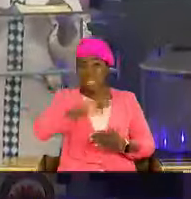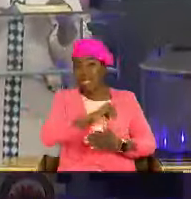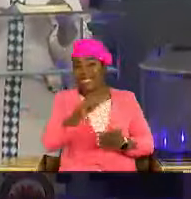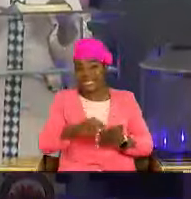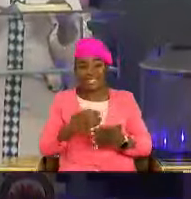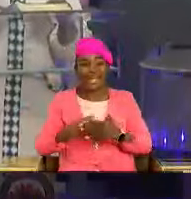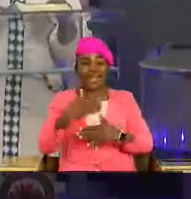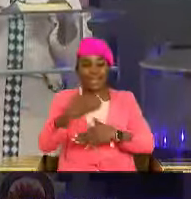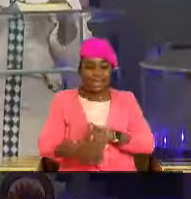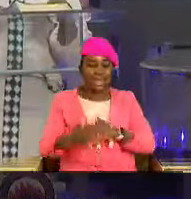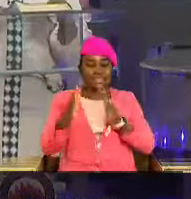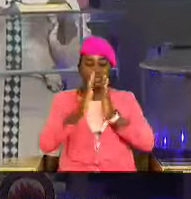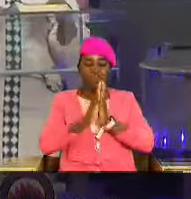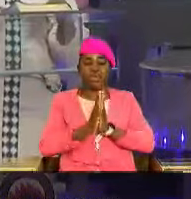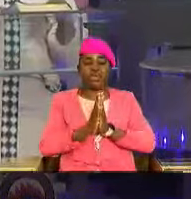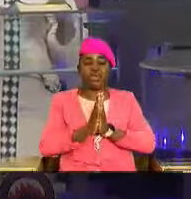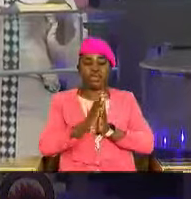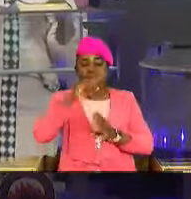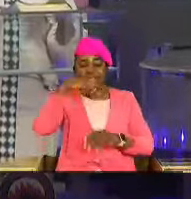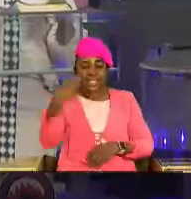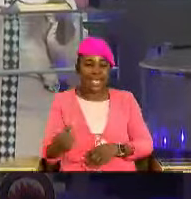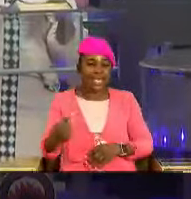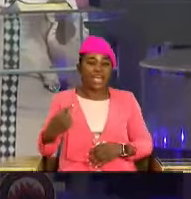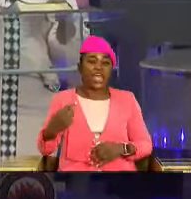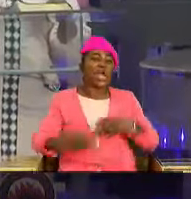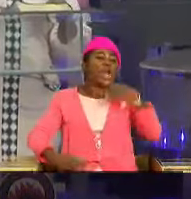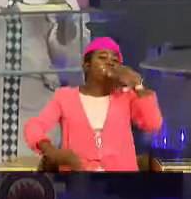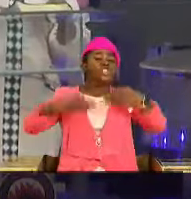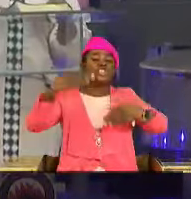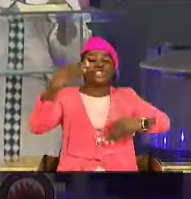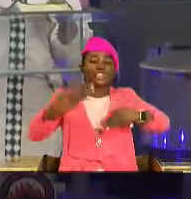one judgement of